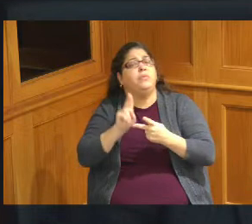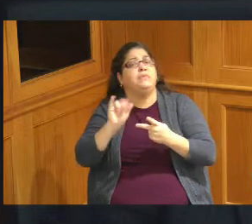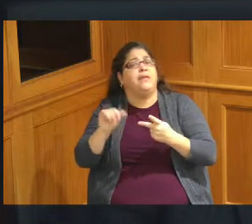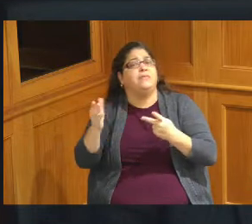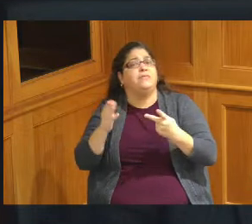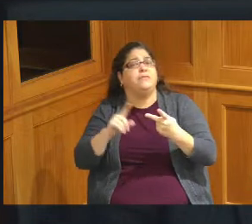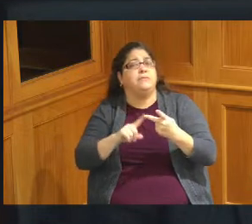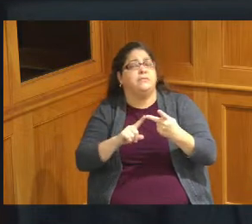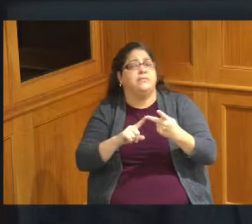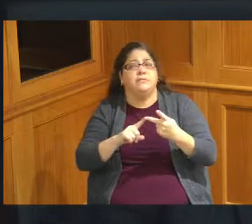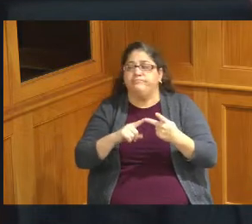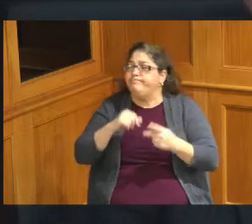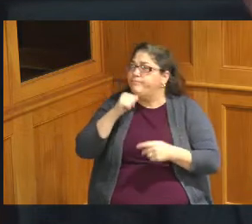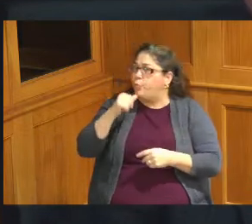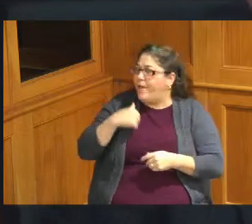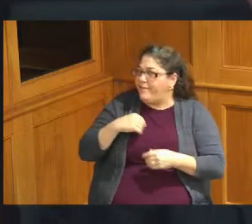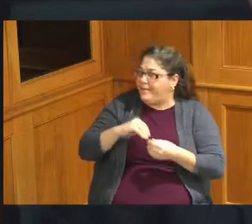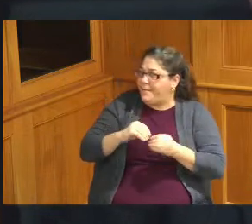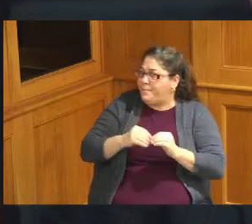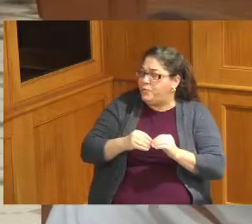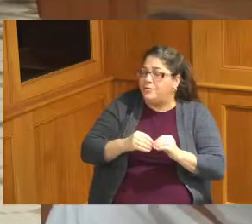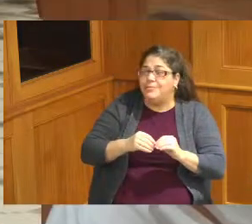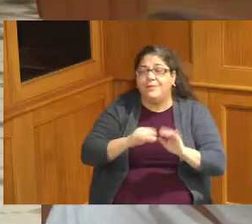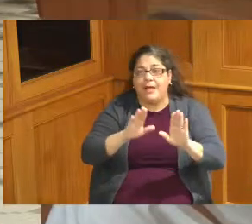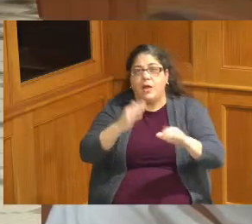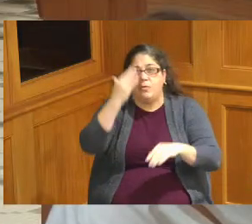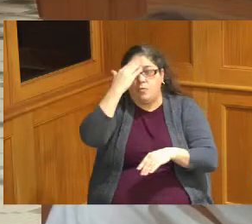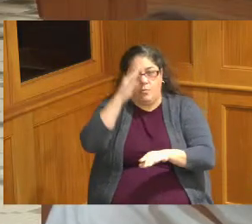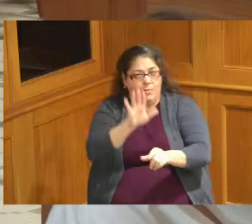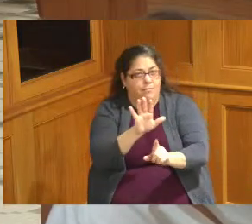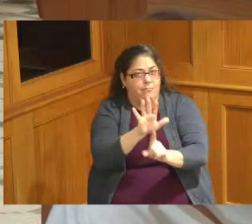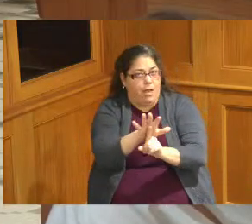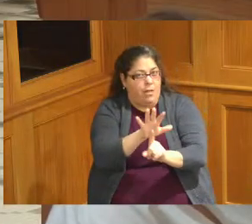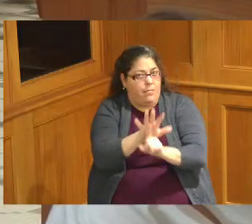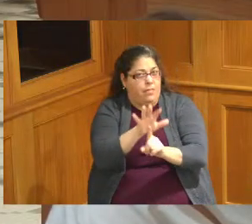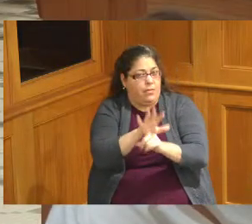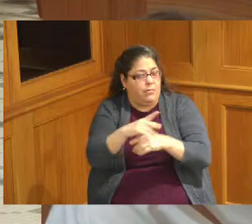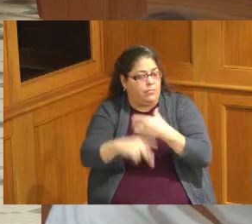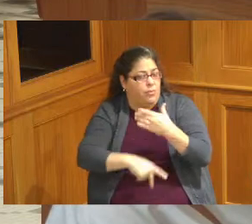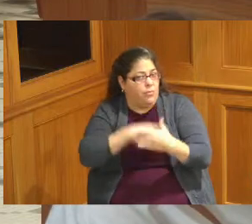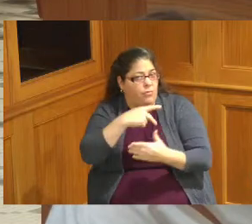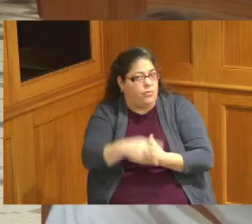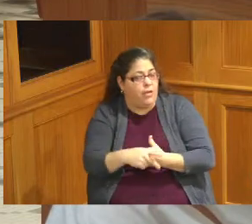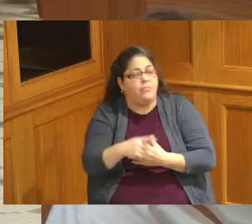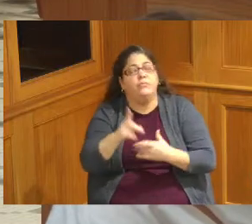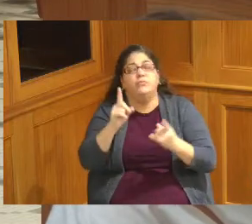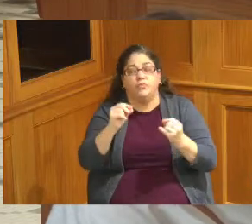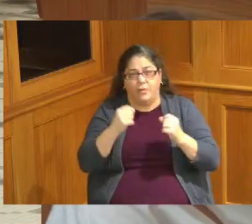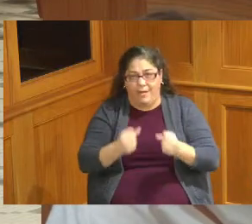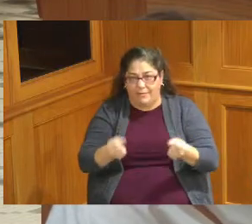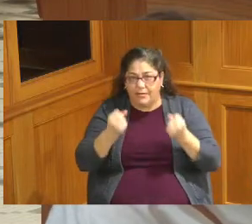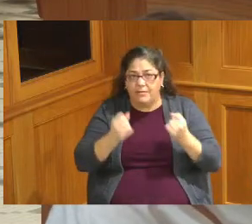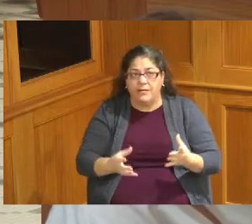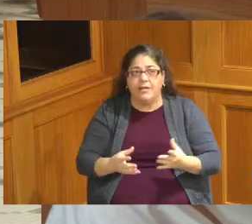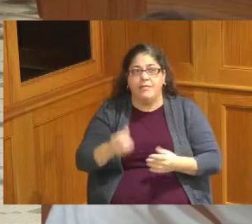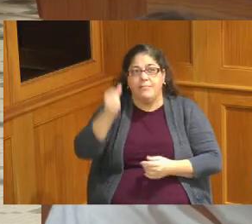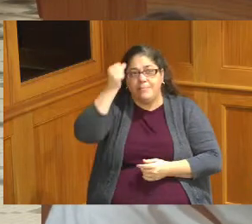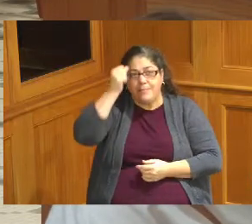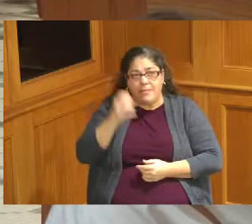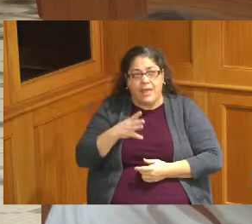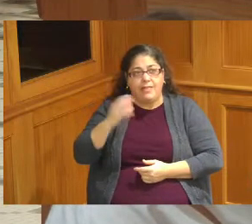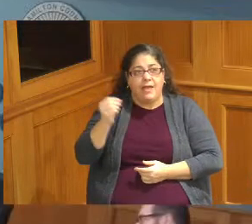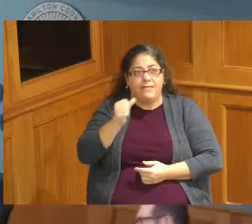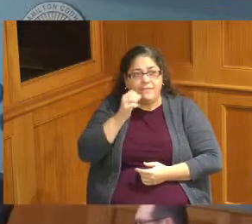don't have numbers, but I do know that it's a very popular program. We do have a number of males and females that